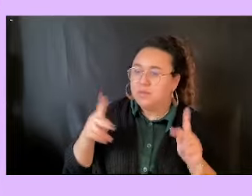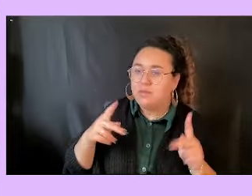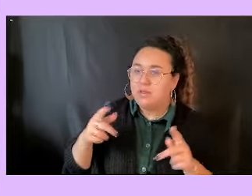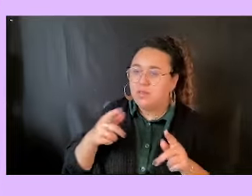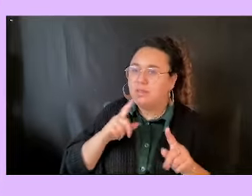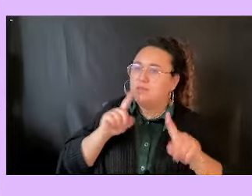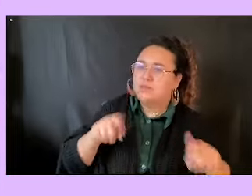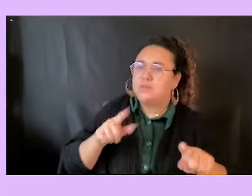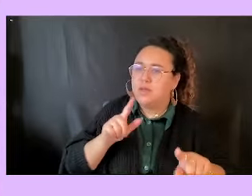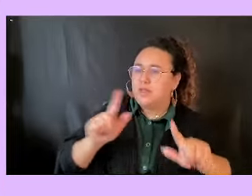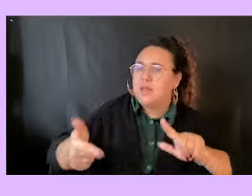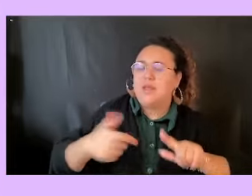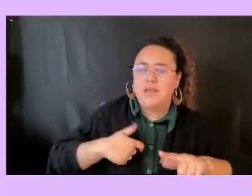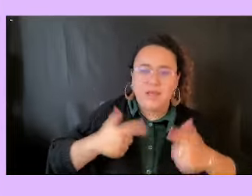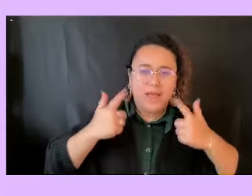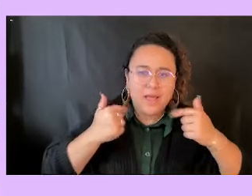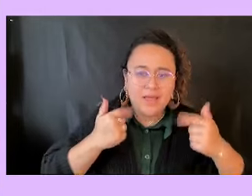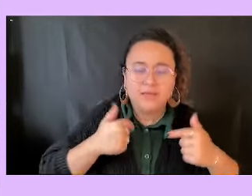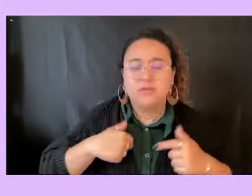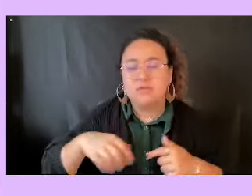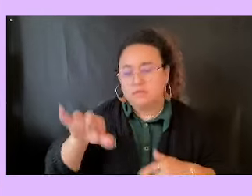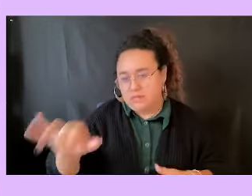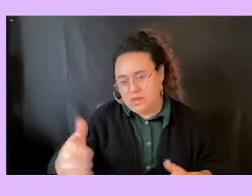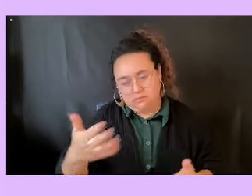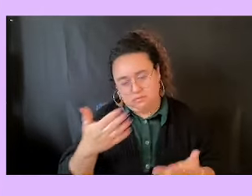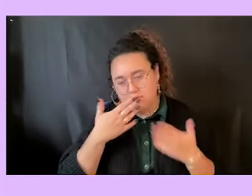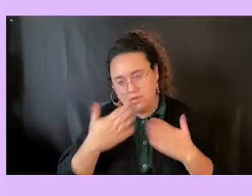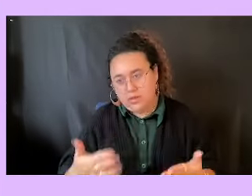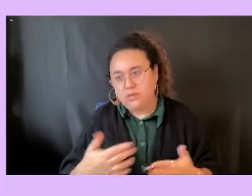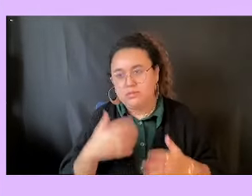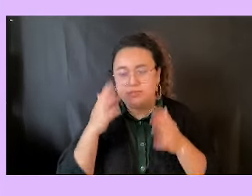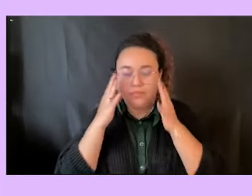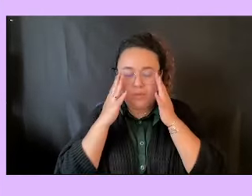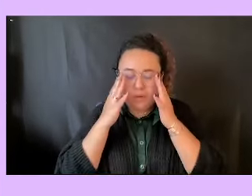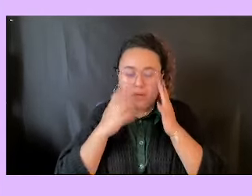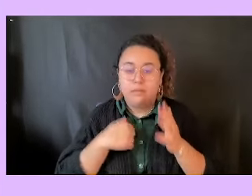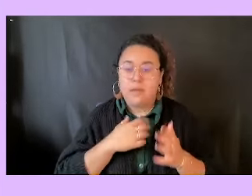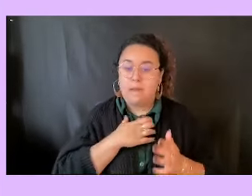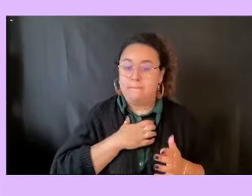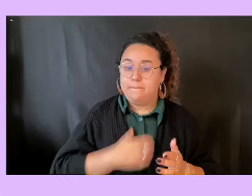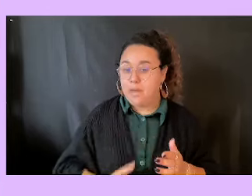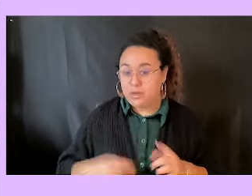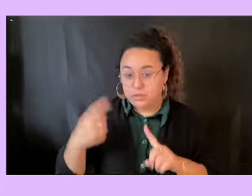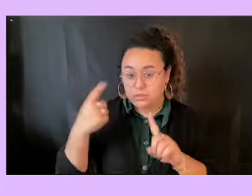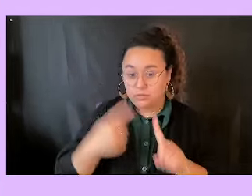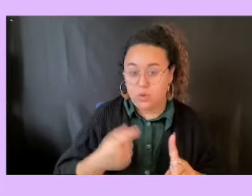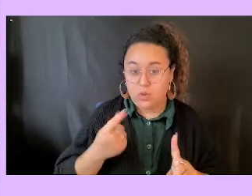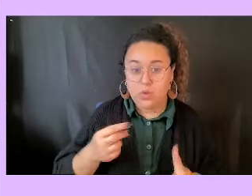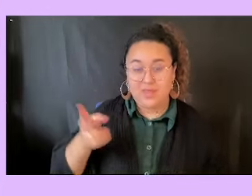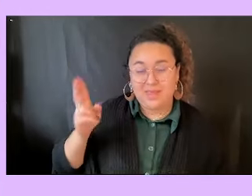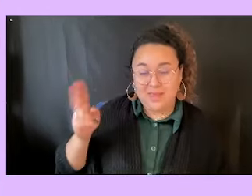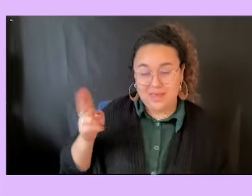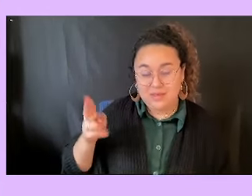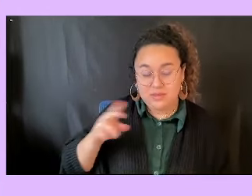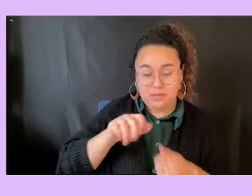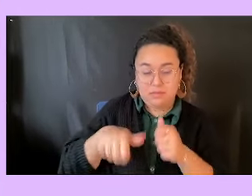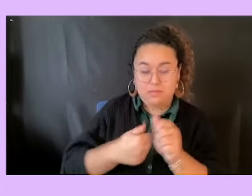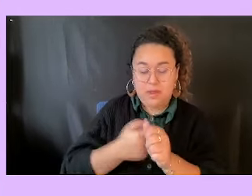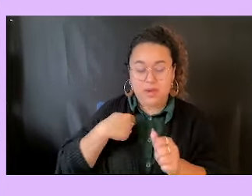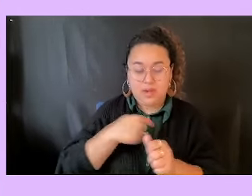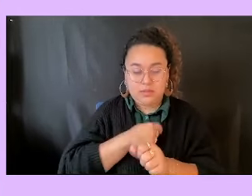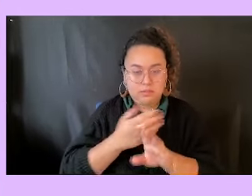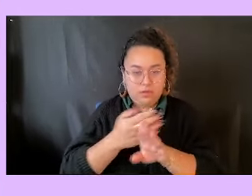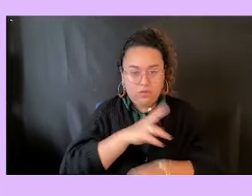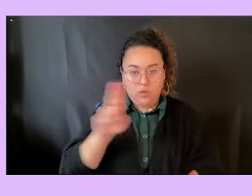Thanks. So where I have a huge passion point is the notion that the history of Boston, before it was the United